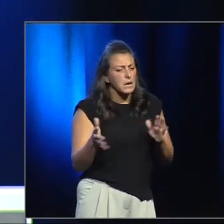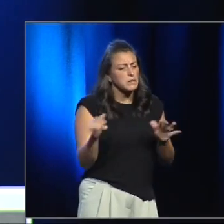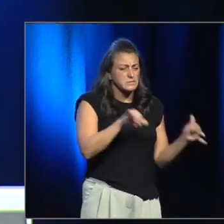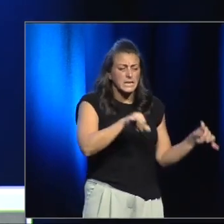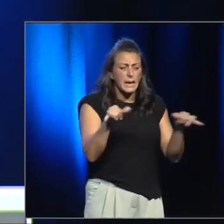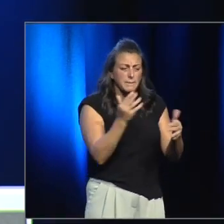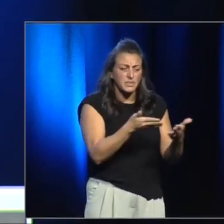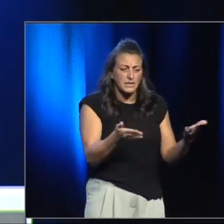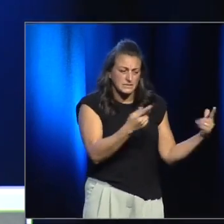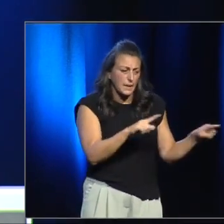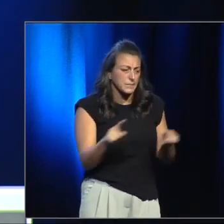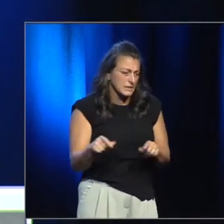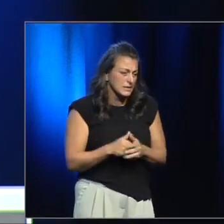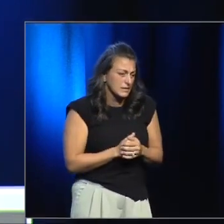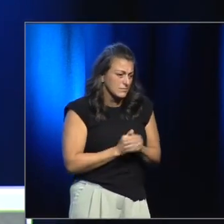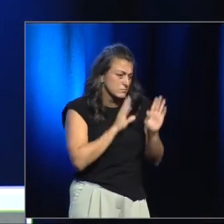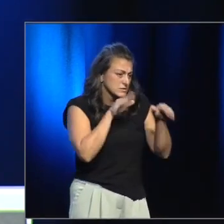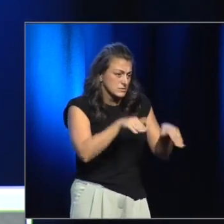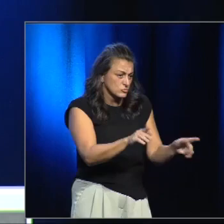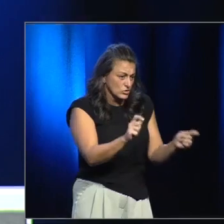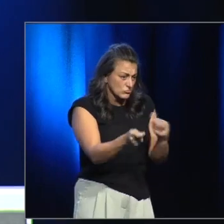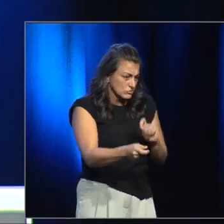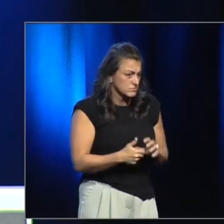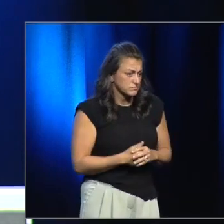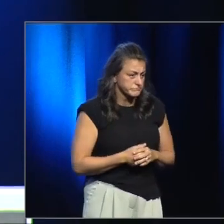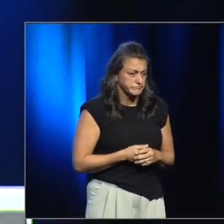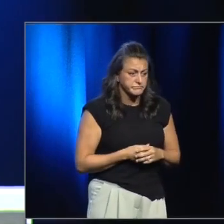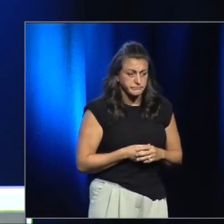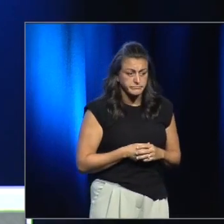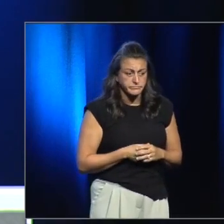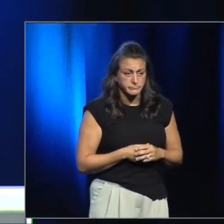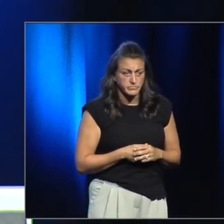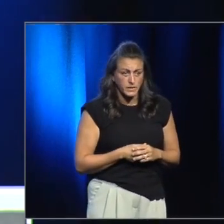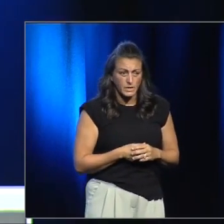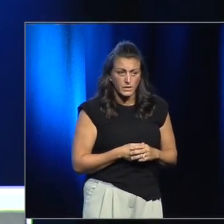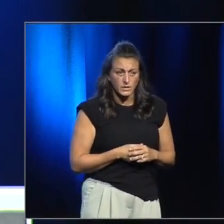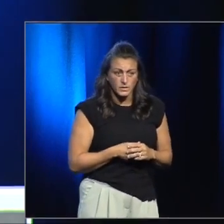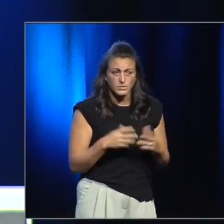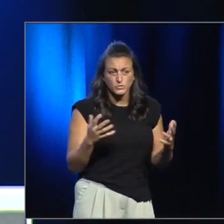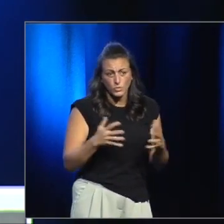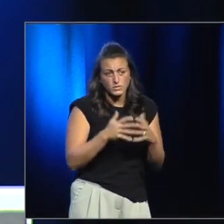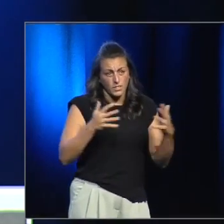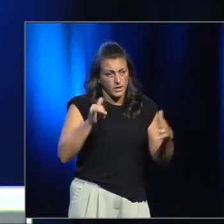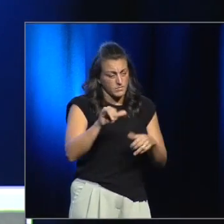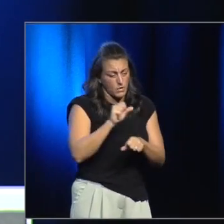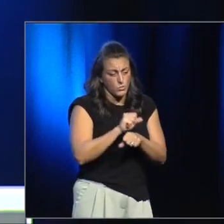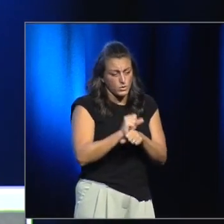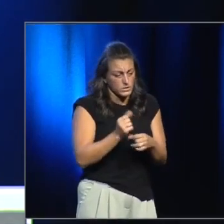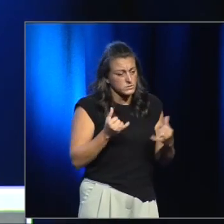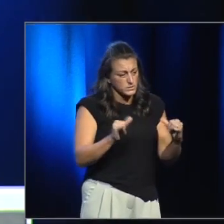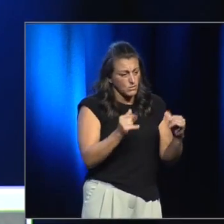the CTD tags that I talked about were actually developed for Arctic animals, and so there's been a lot of that work going on.